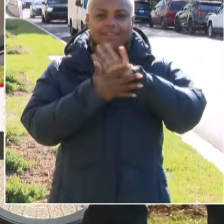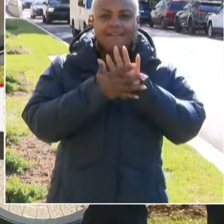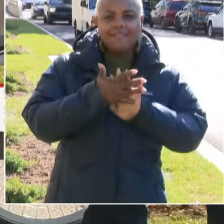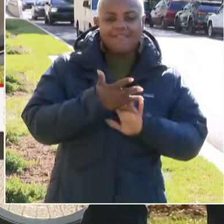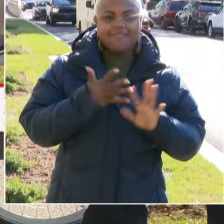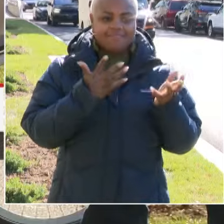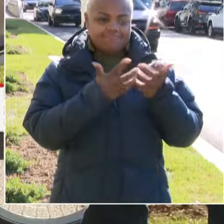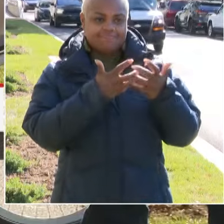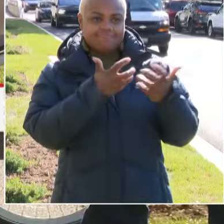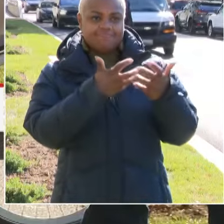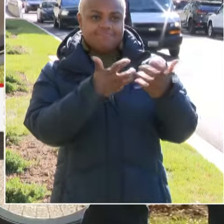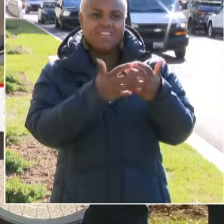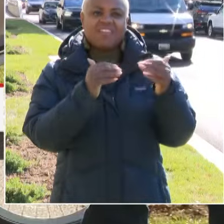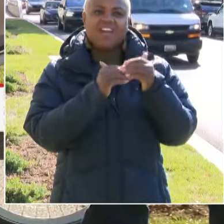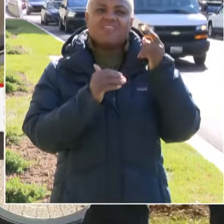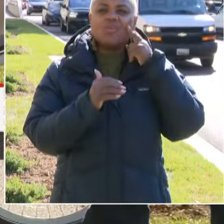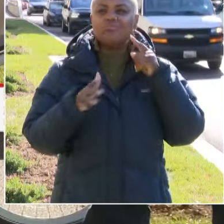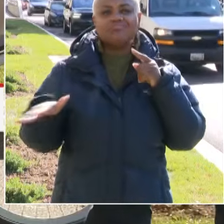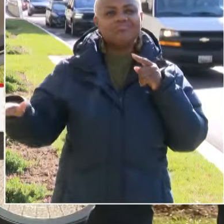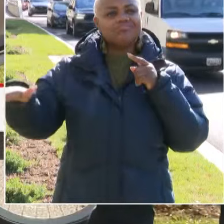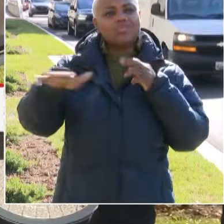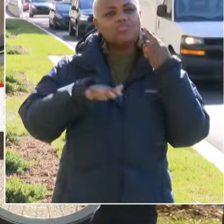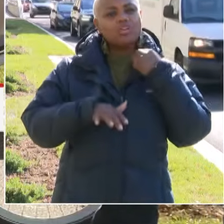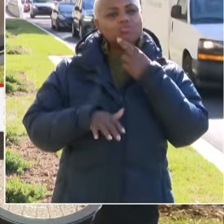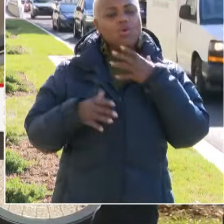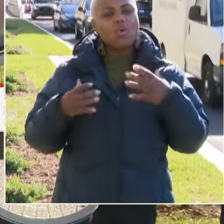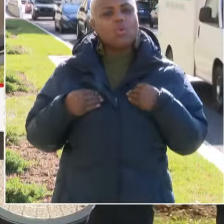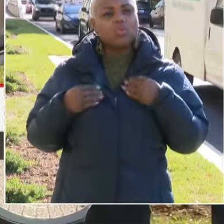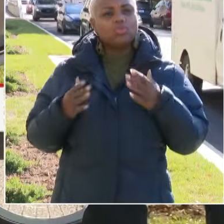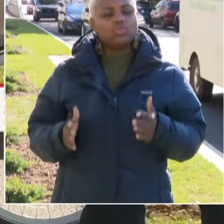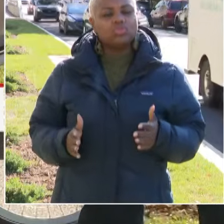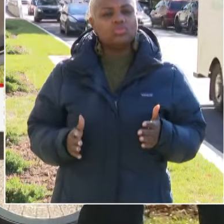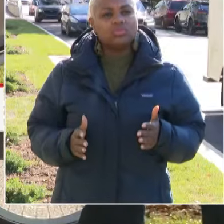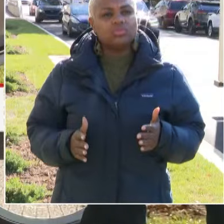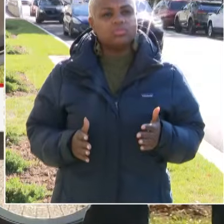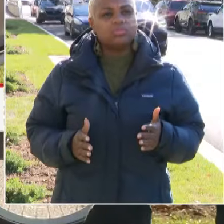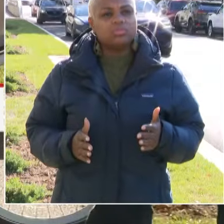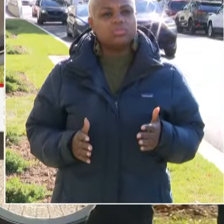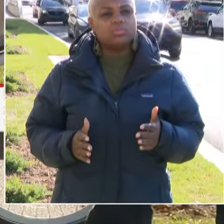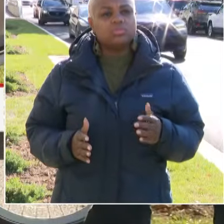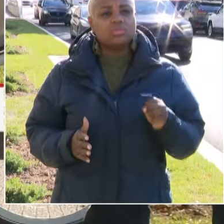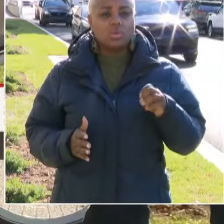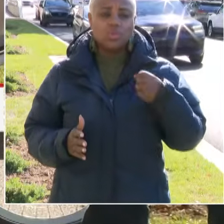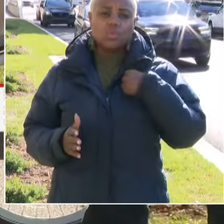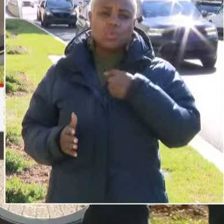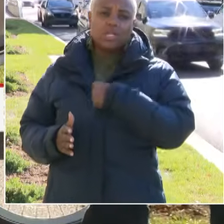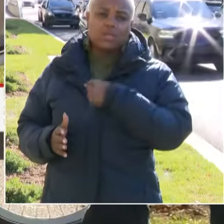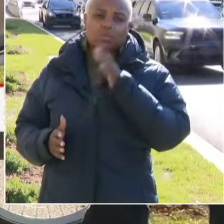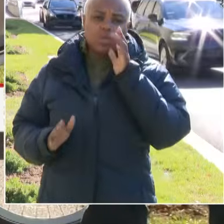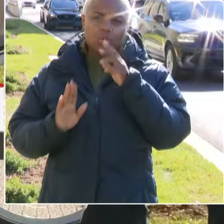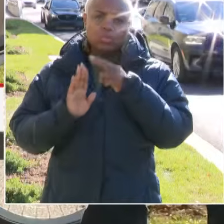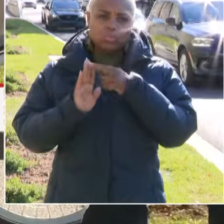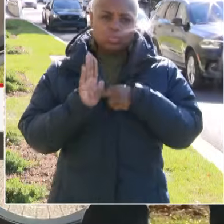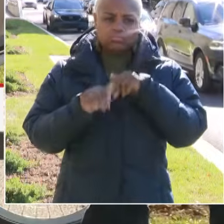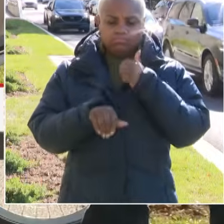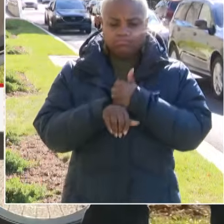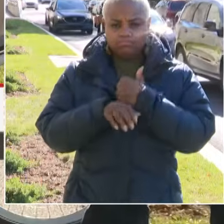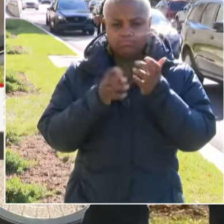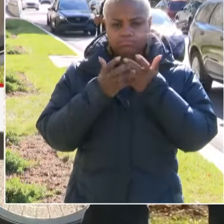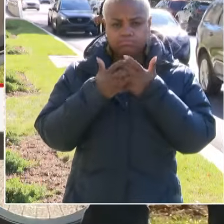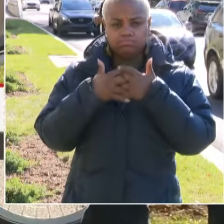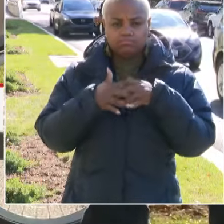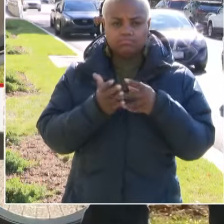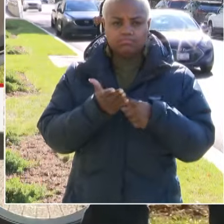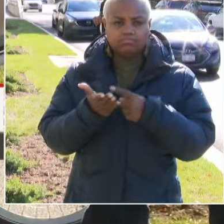fair. And so we have slowly rolled that out. We have extended it a couple